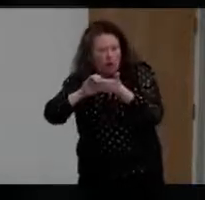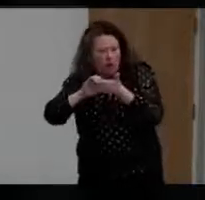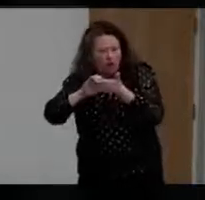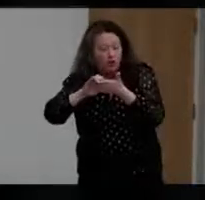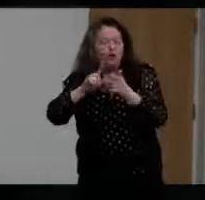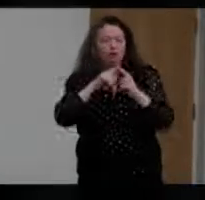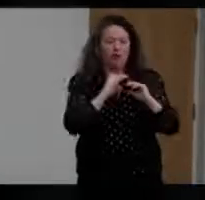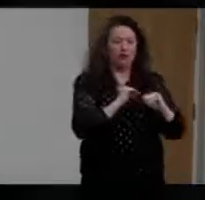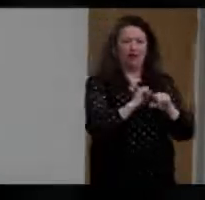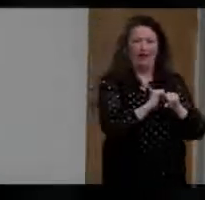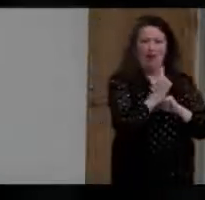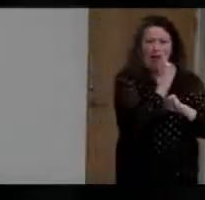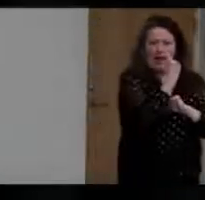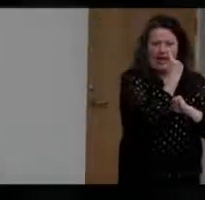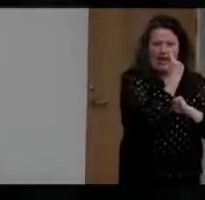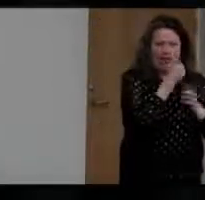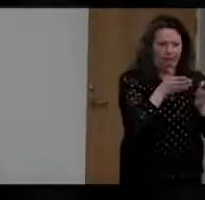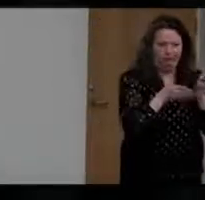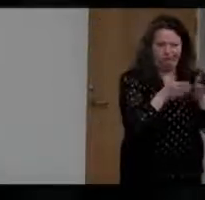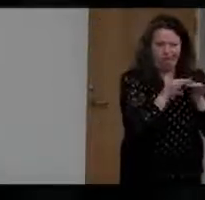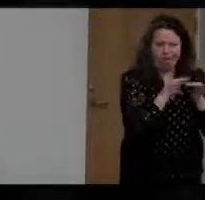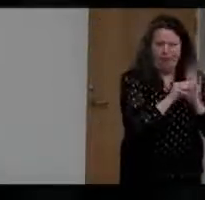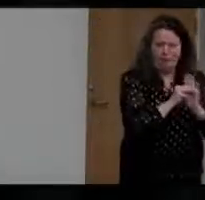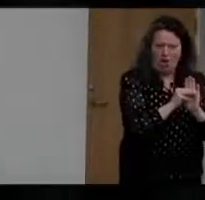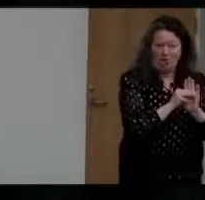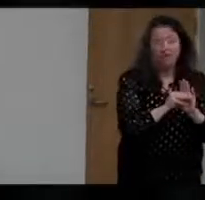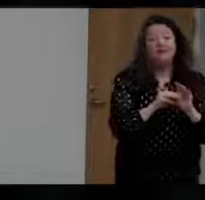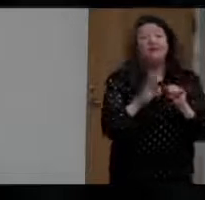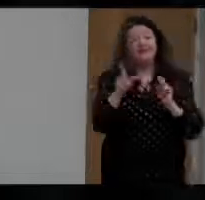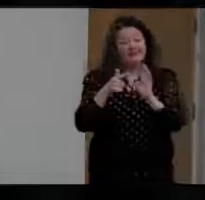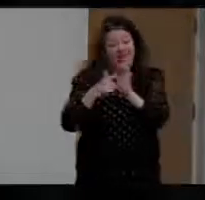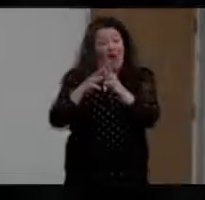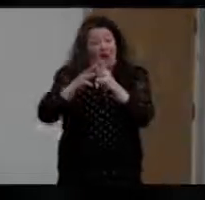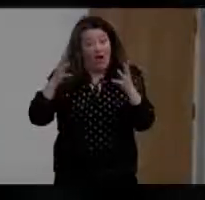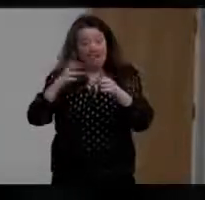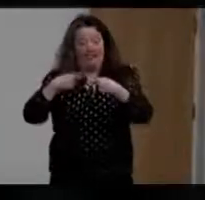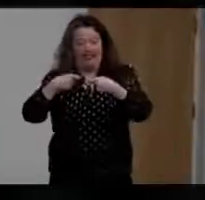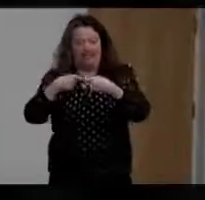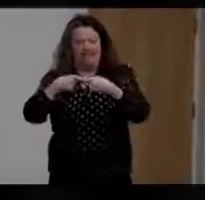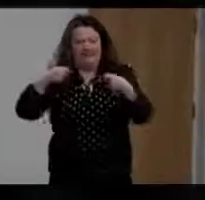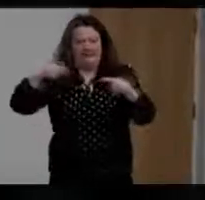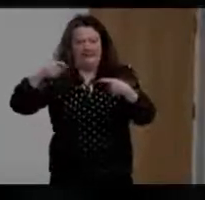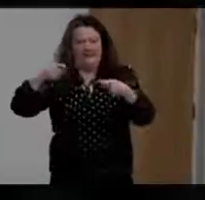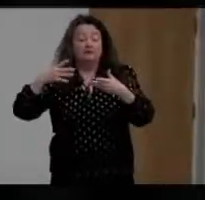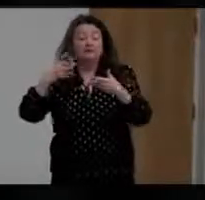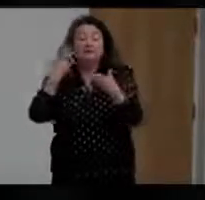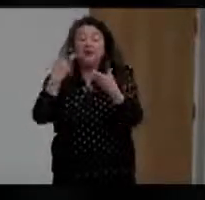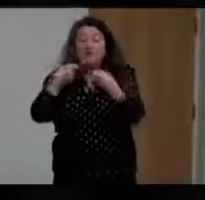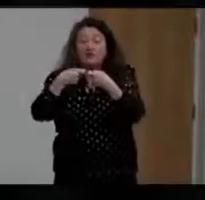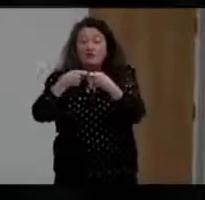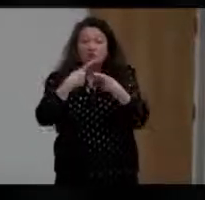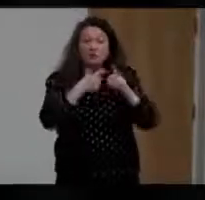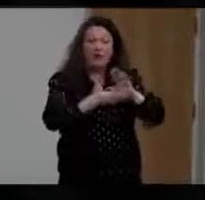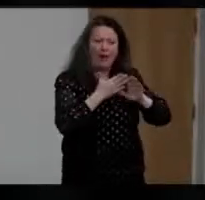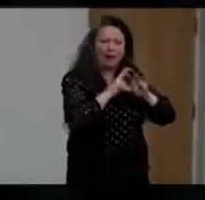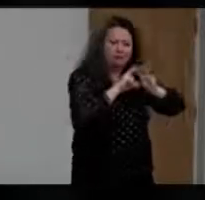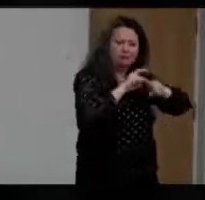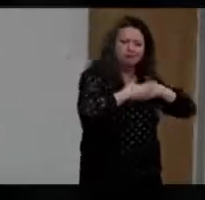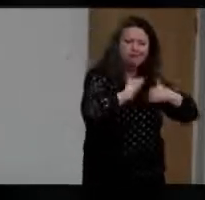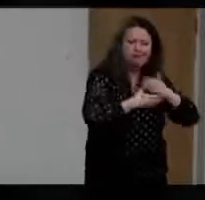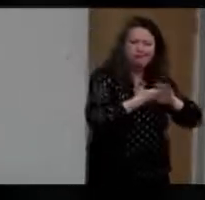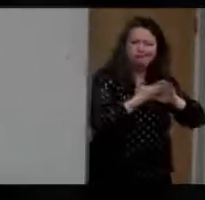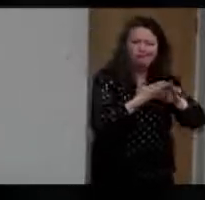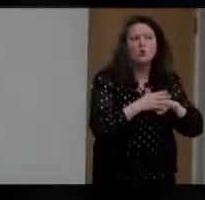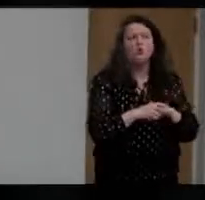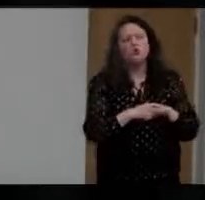training run for this model. So that's a lot of electricity. Basically, that's what you're paying for is electricity. And I